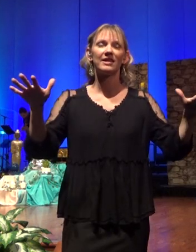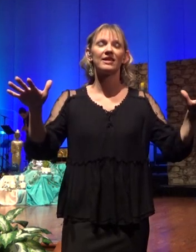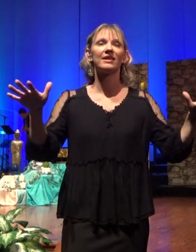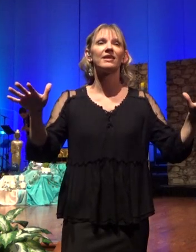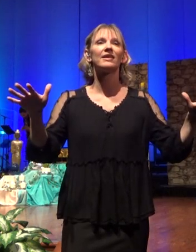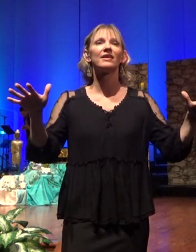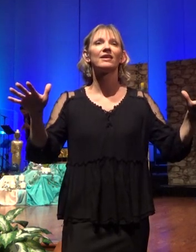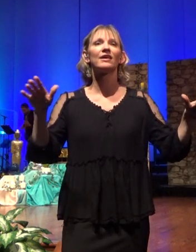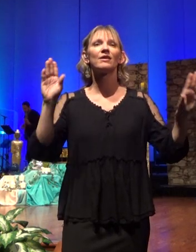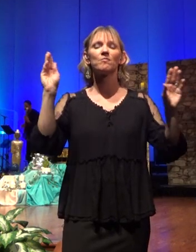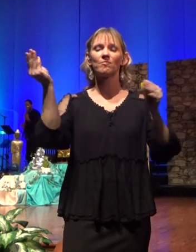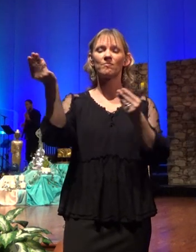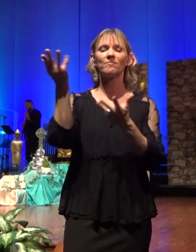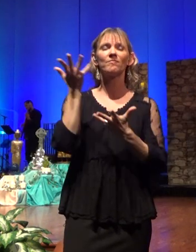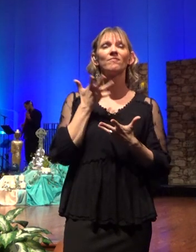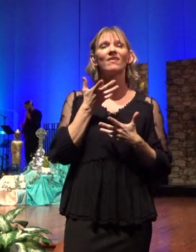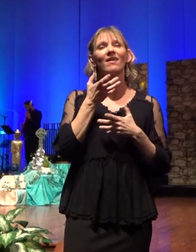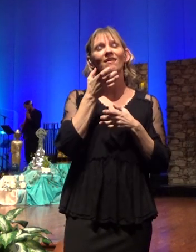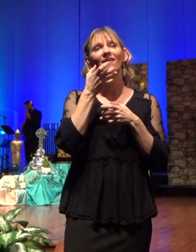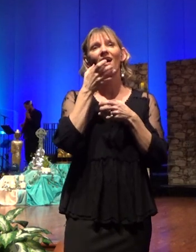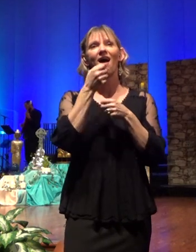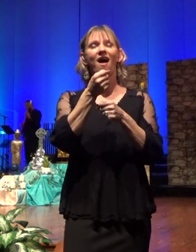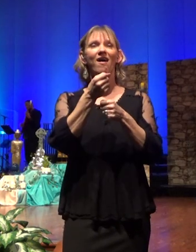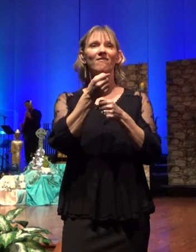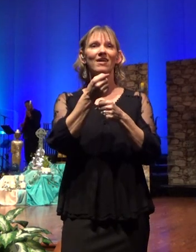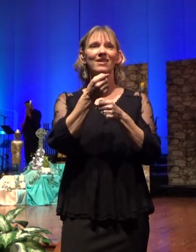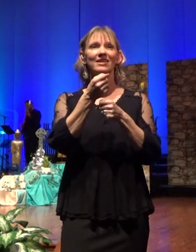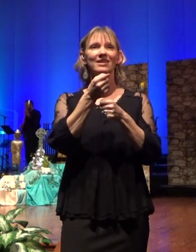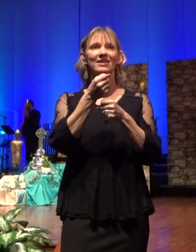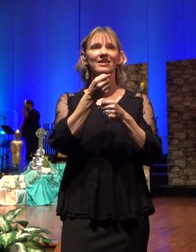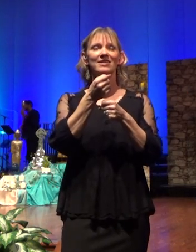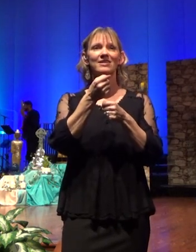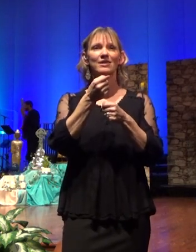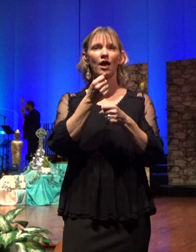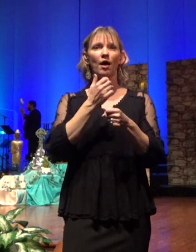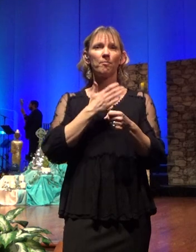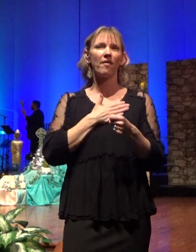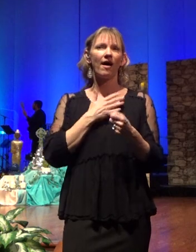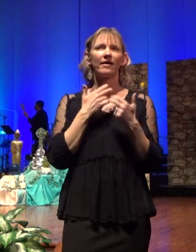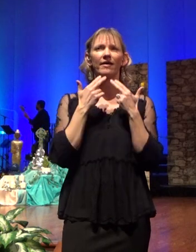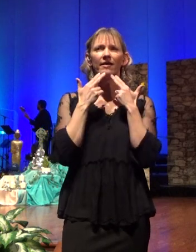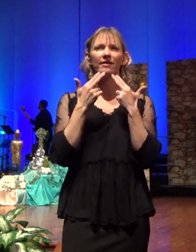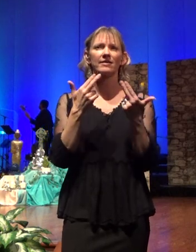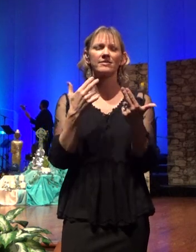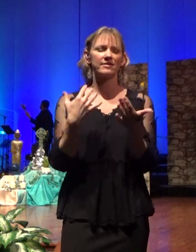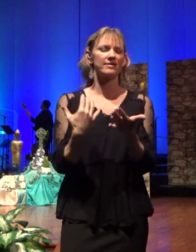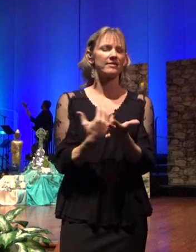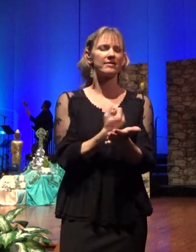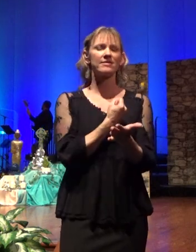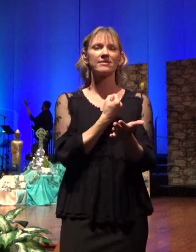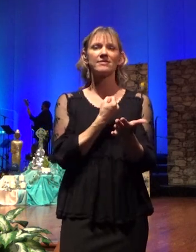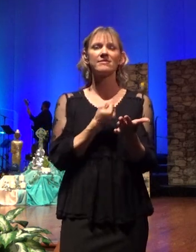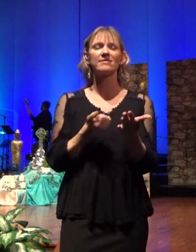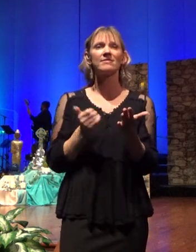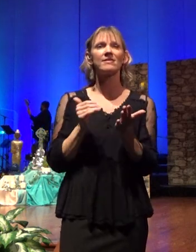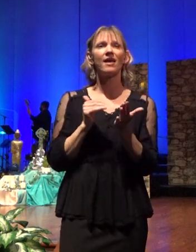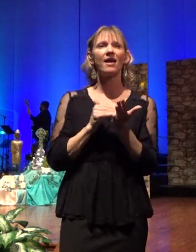give me the confidence to take back my innocence.